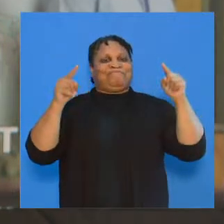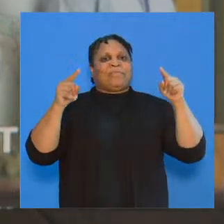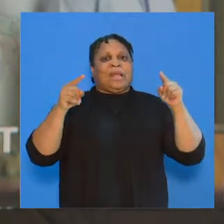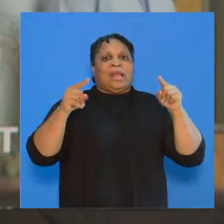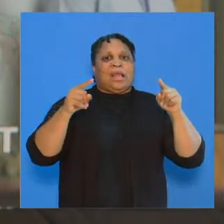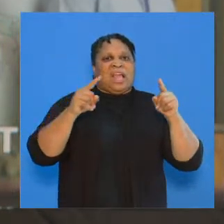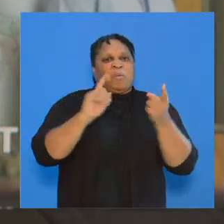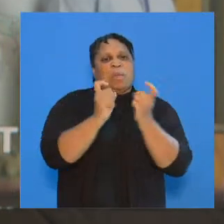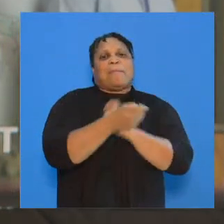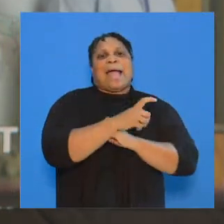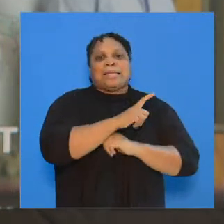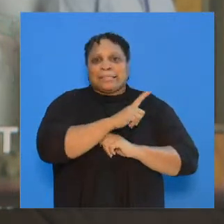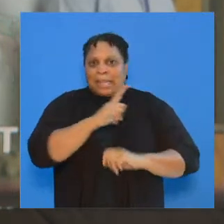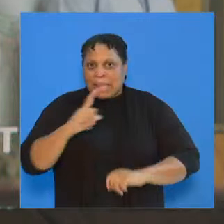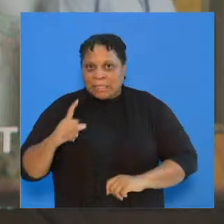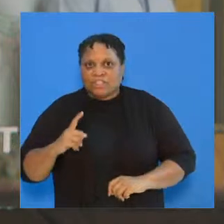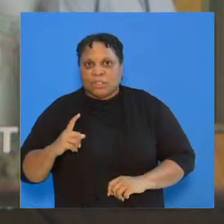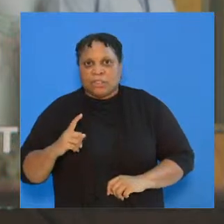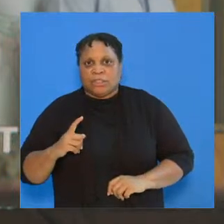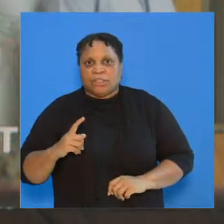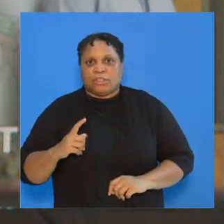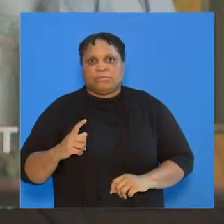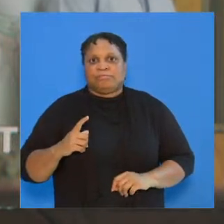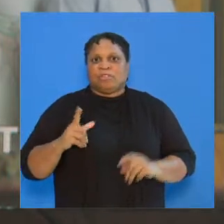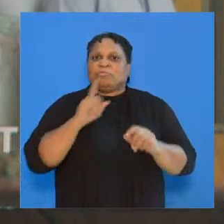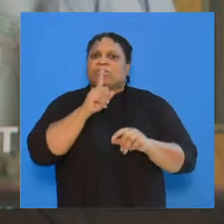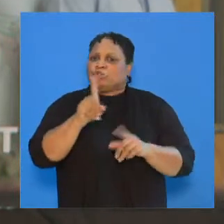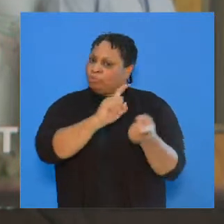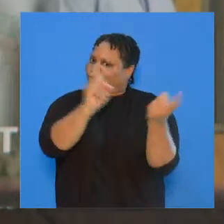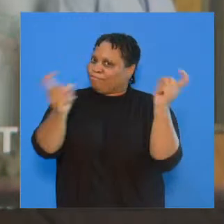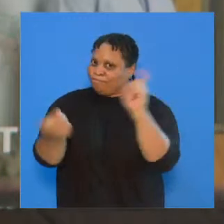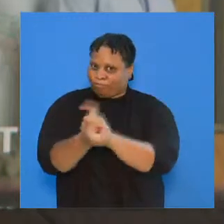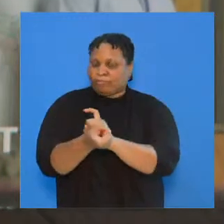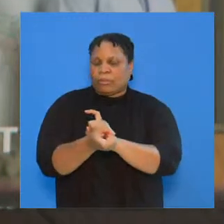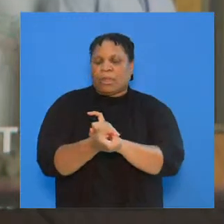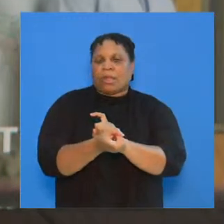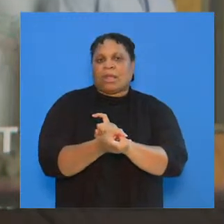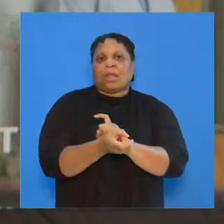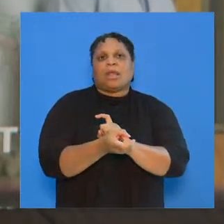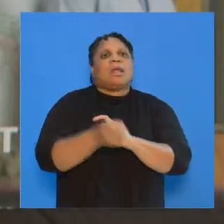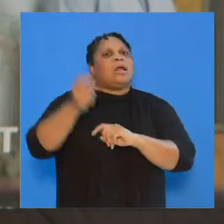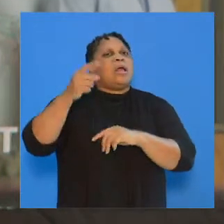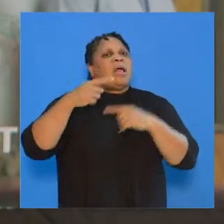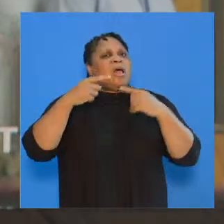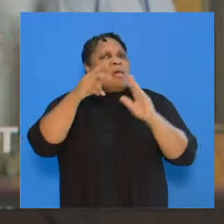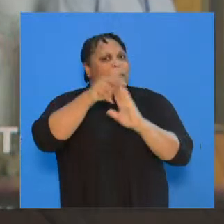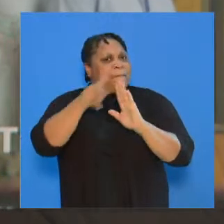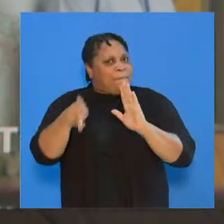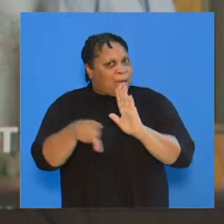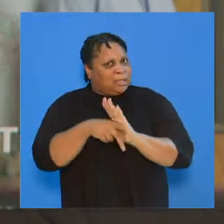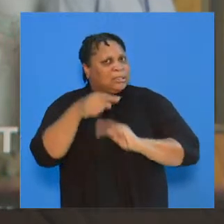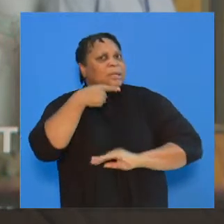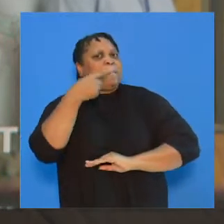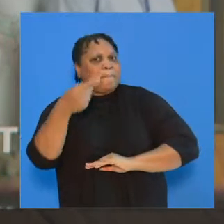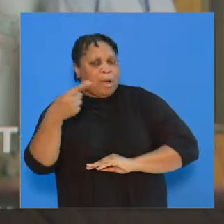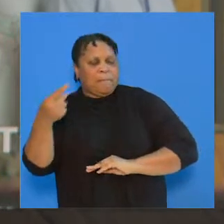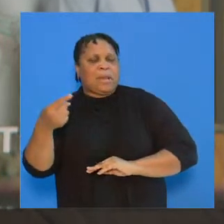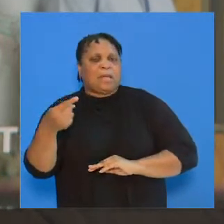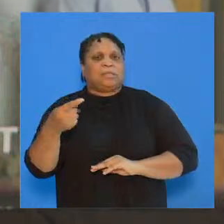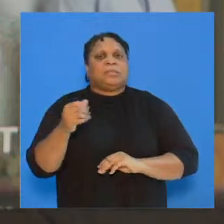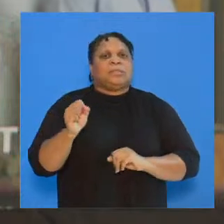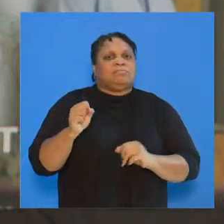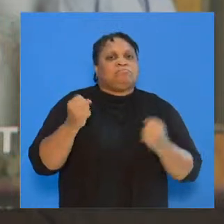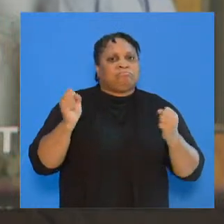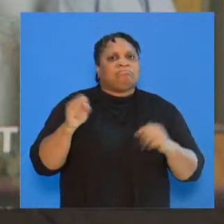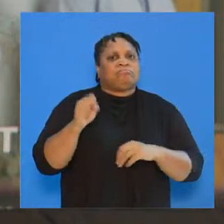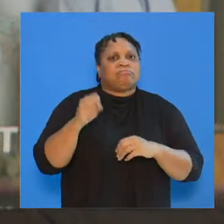to close that loophole. Public procurement policy. Early in our administration, we launched